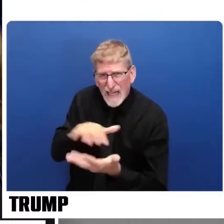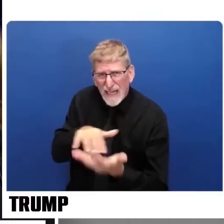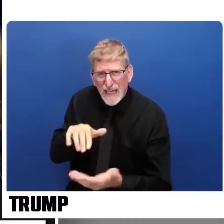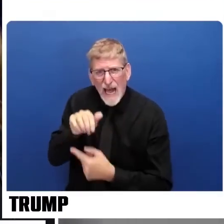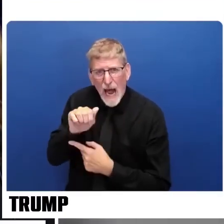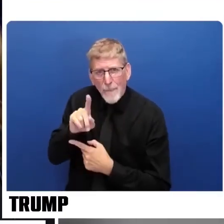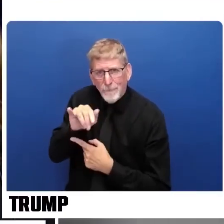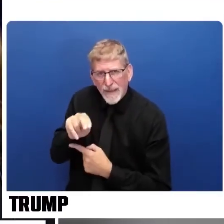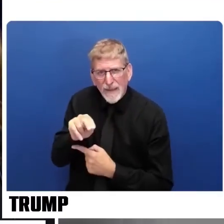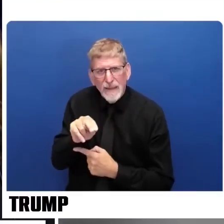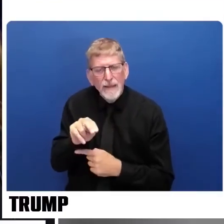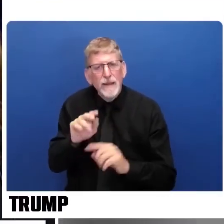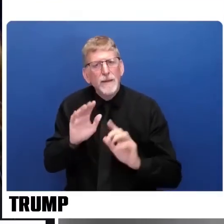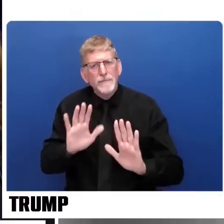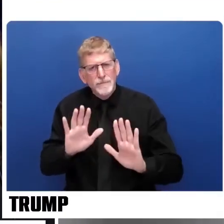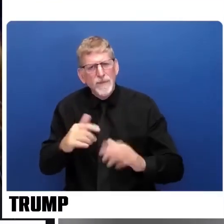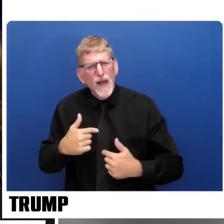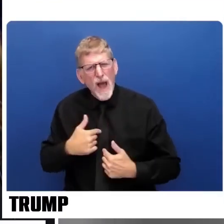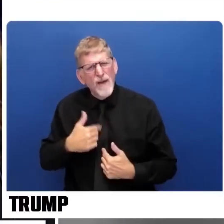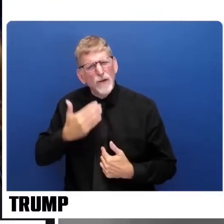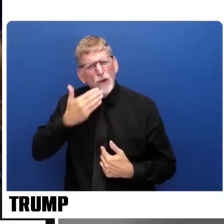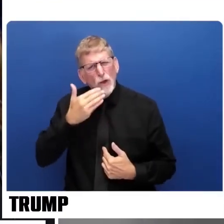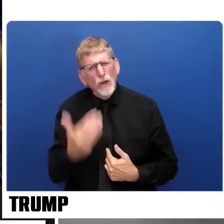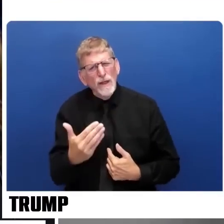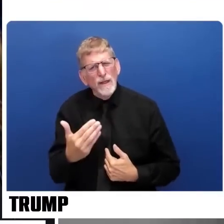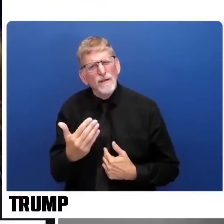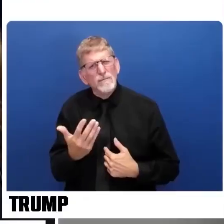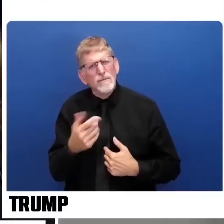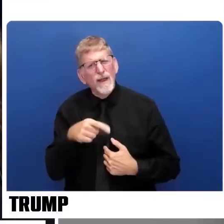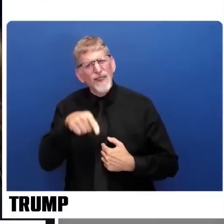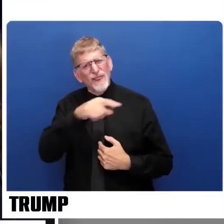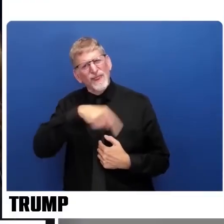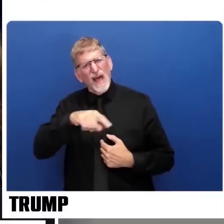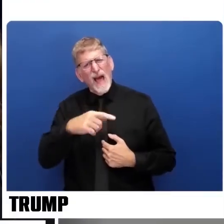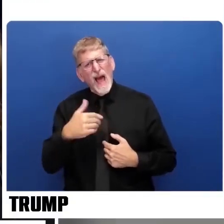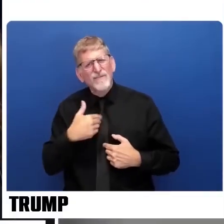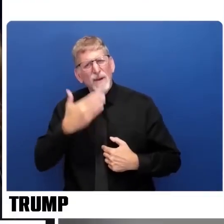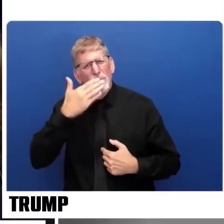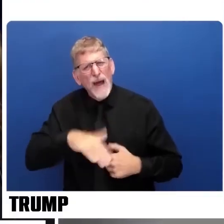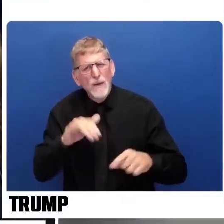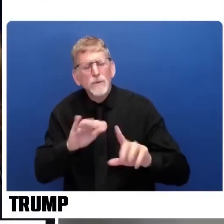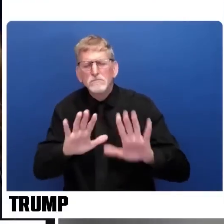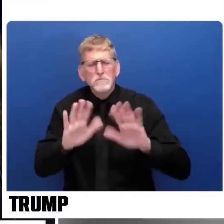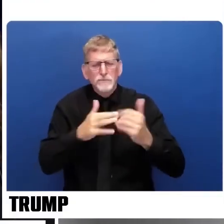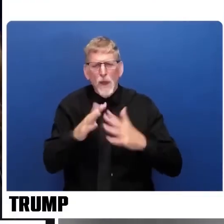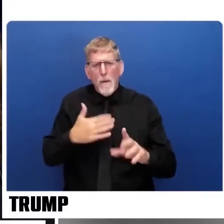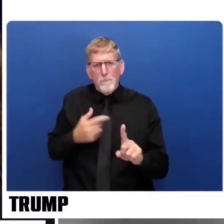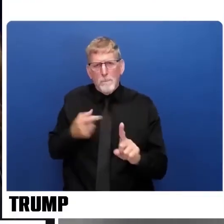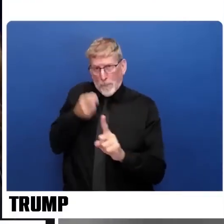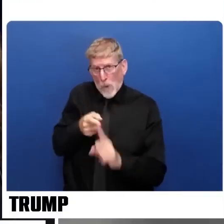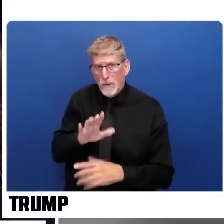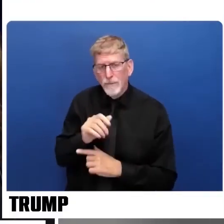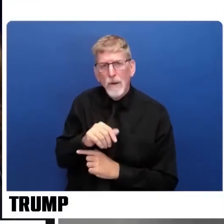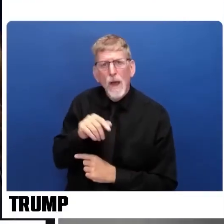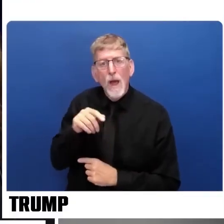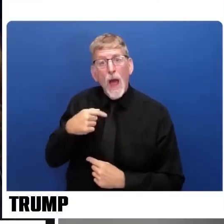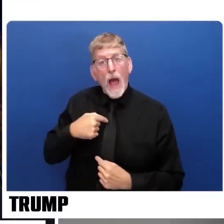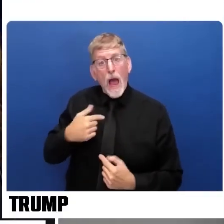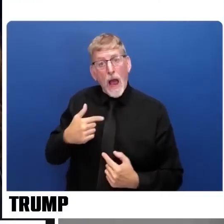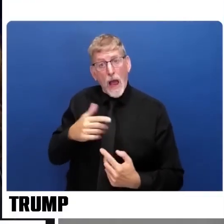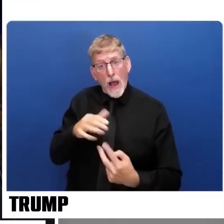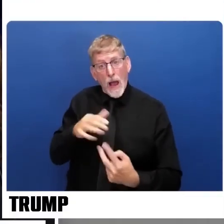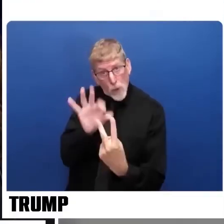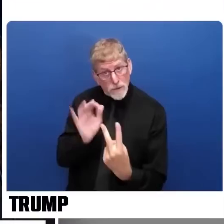bad ones, too, and so do they. They have really bad ones. The difference is they don't get rid of them. But let me just explain. I had a choice to make. Do I save